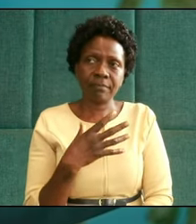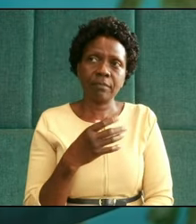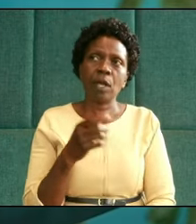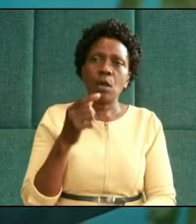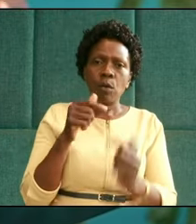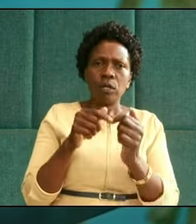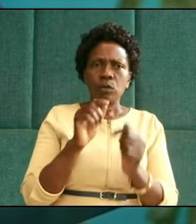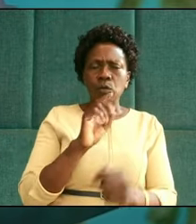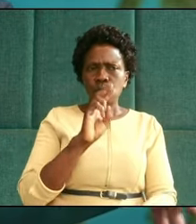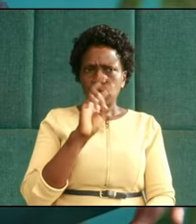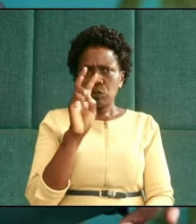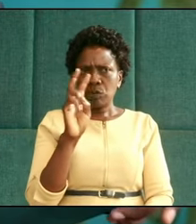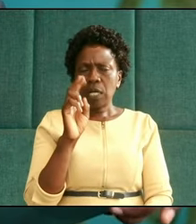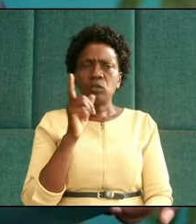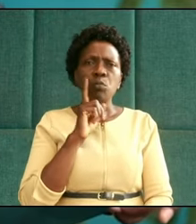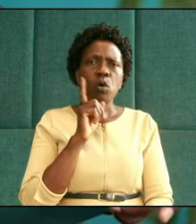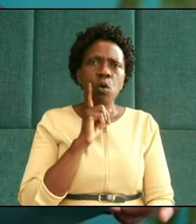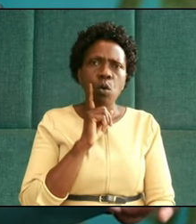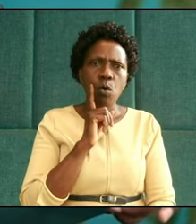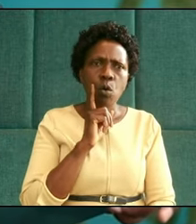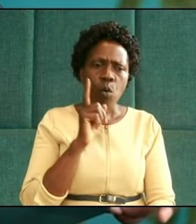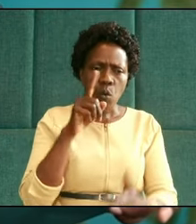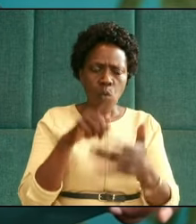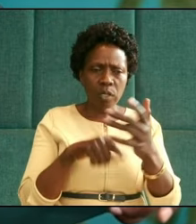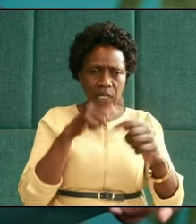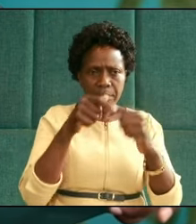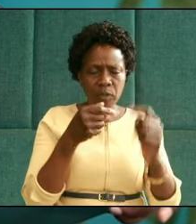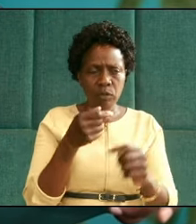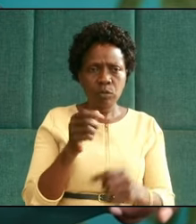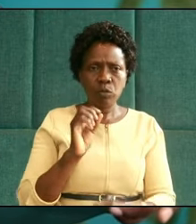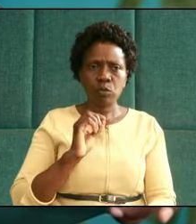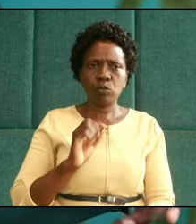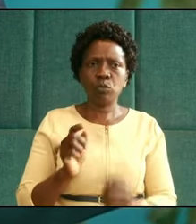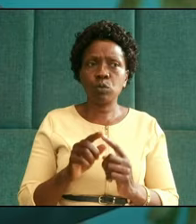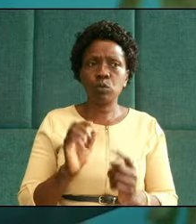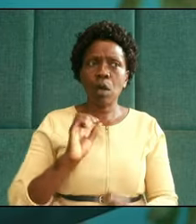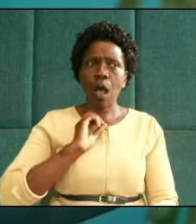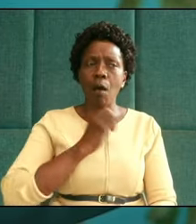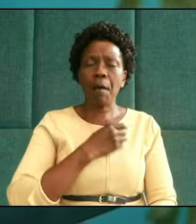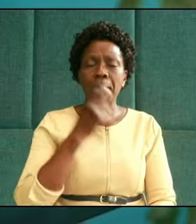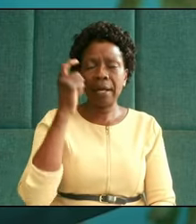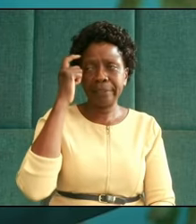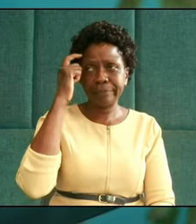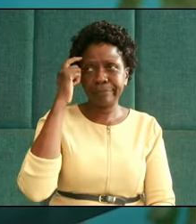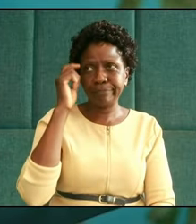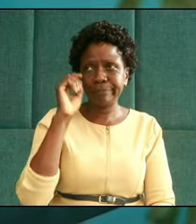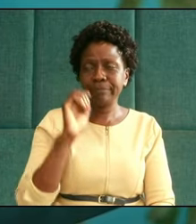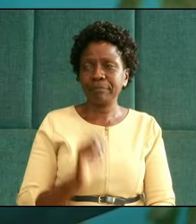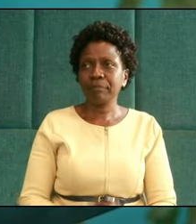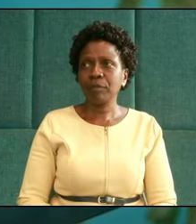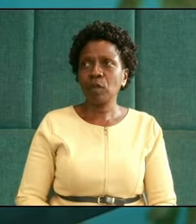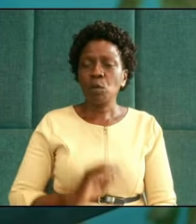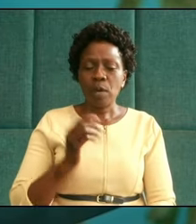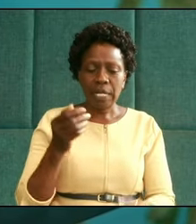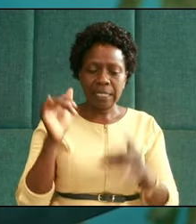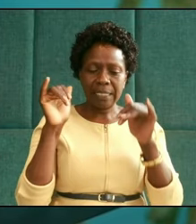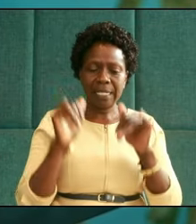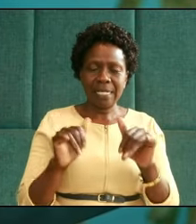When we look at tomorrow, what comes in our mind? We have been spending the whole